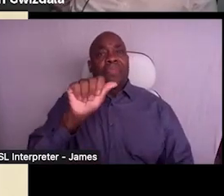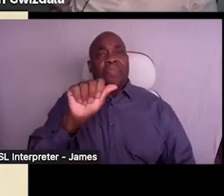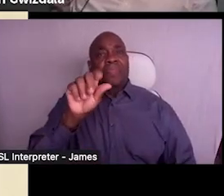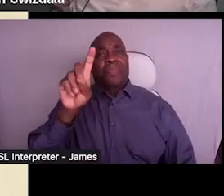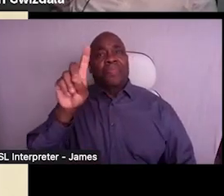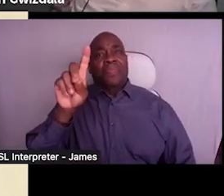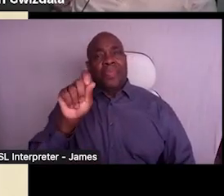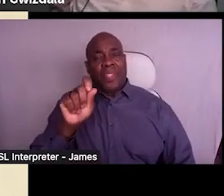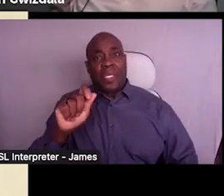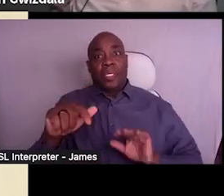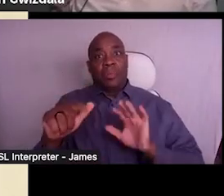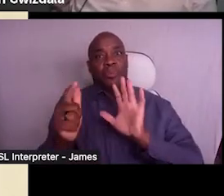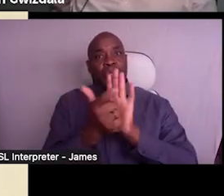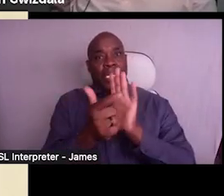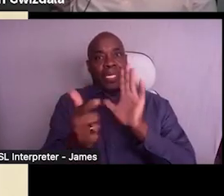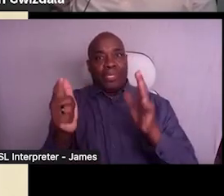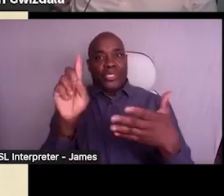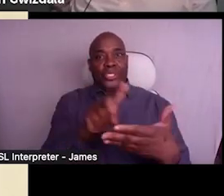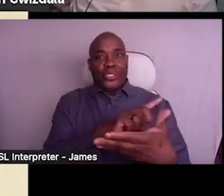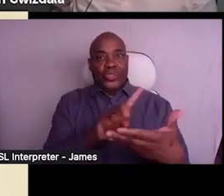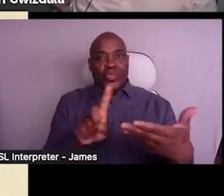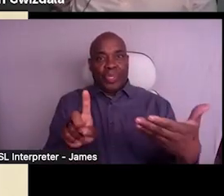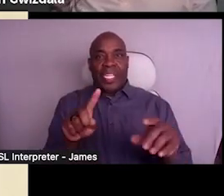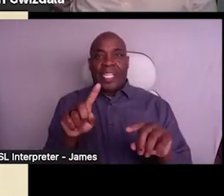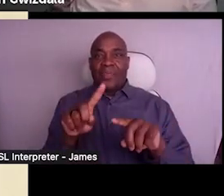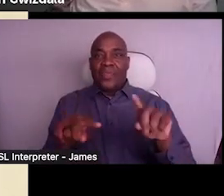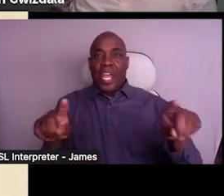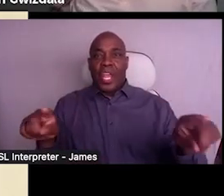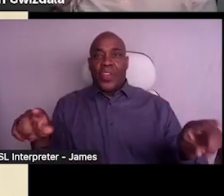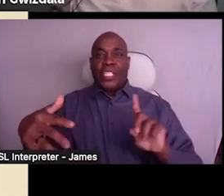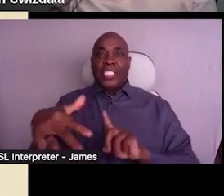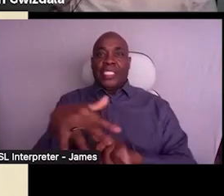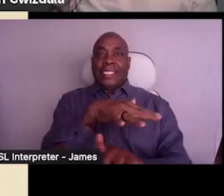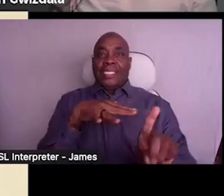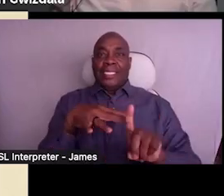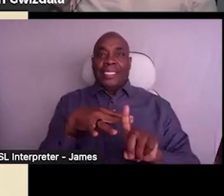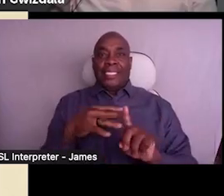prohibits discrimination in various different settings.